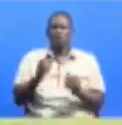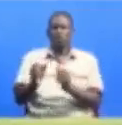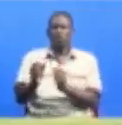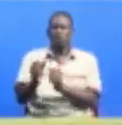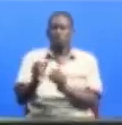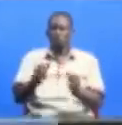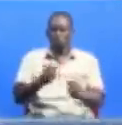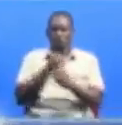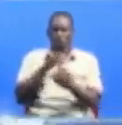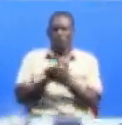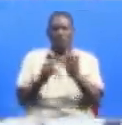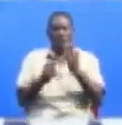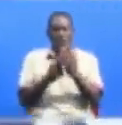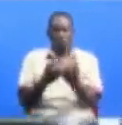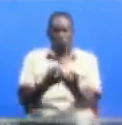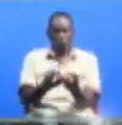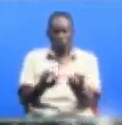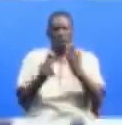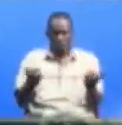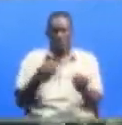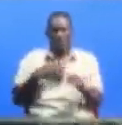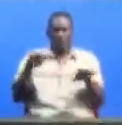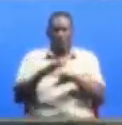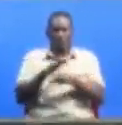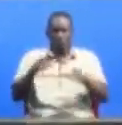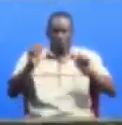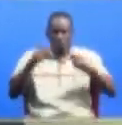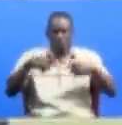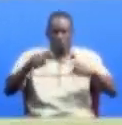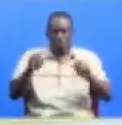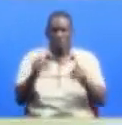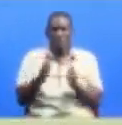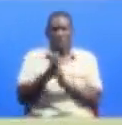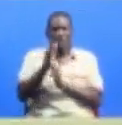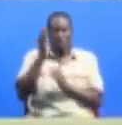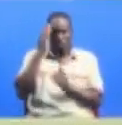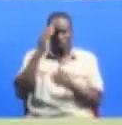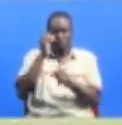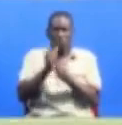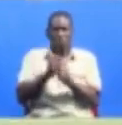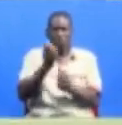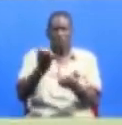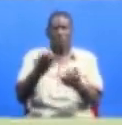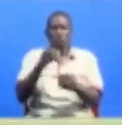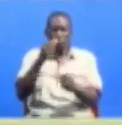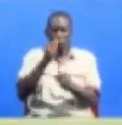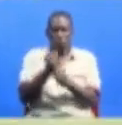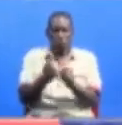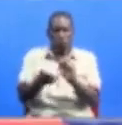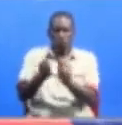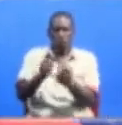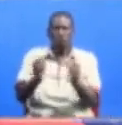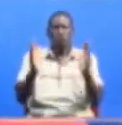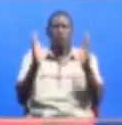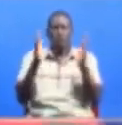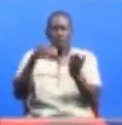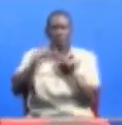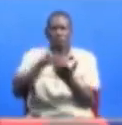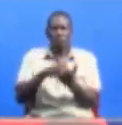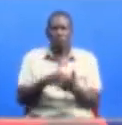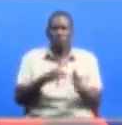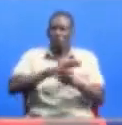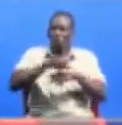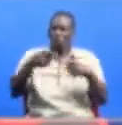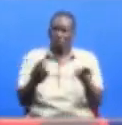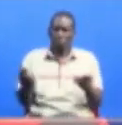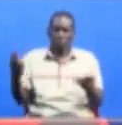technical bench has what it takes to be successful and is cognizant of the work that needs to be put in to change Shujaa's fortune. Everybody is coming